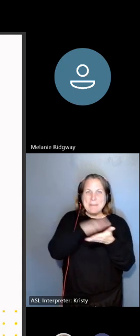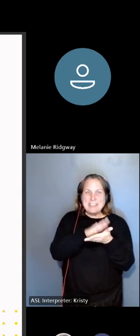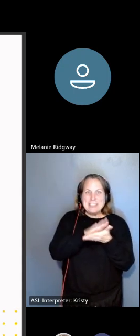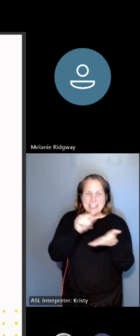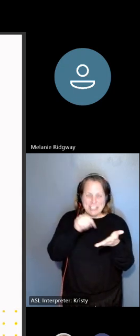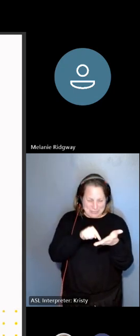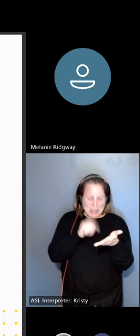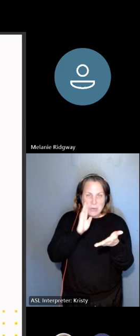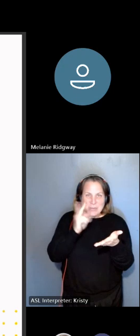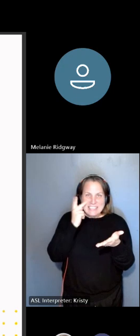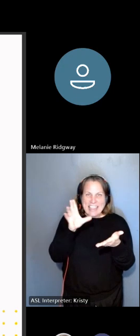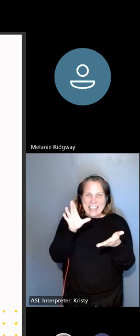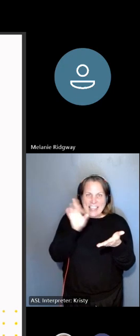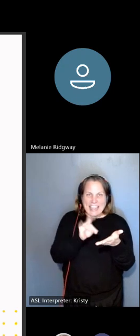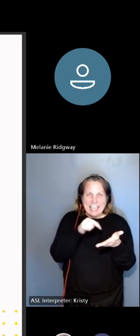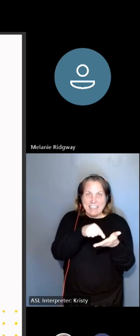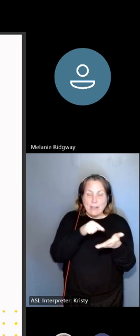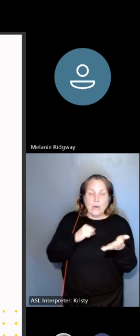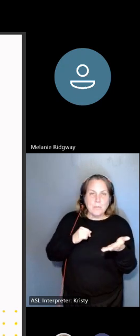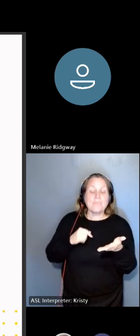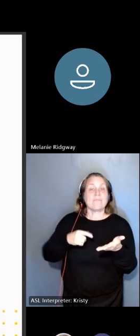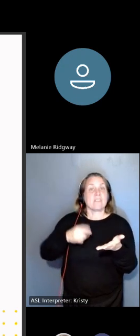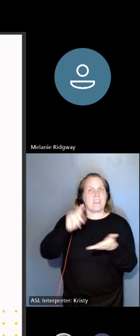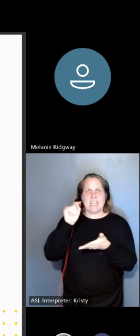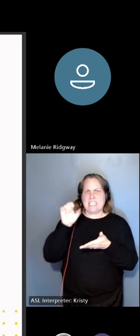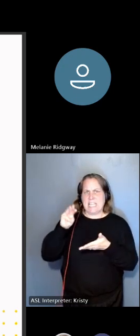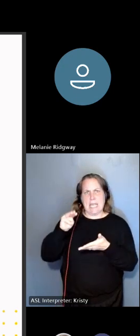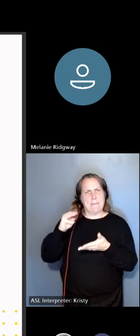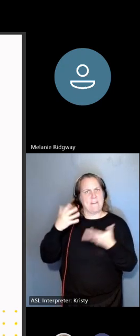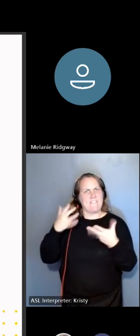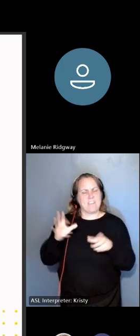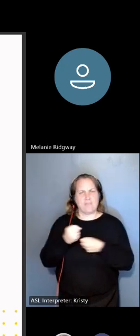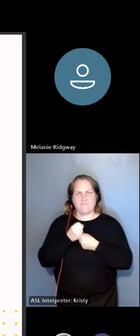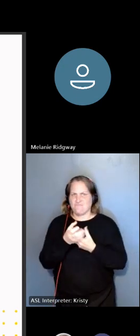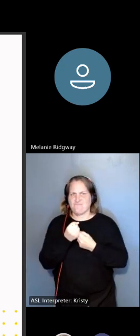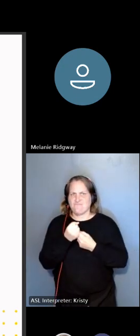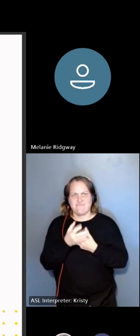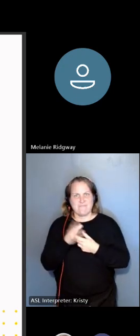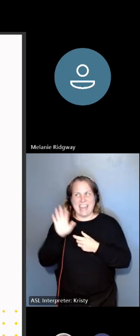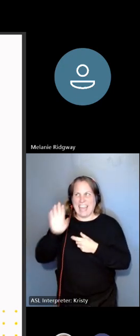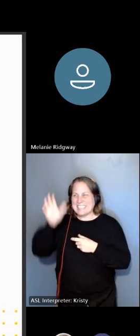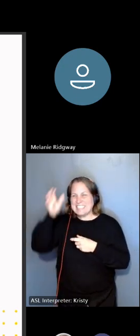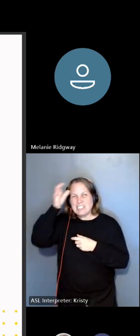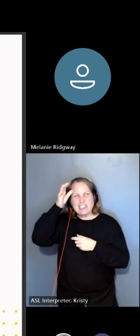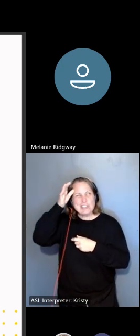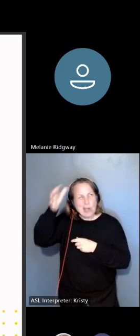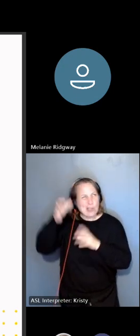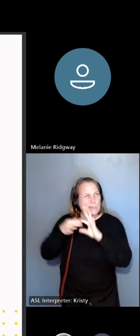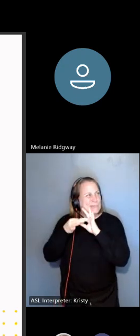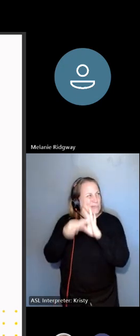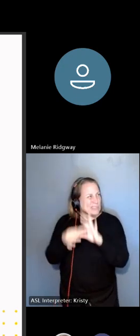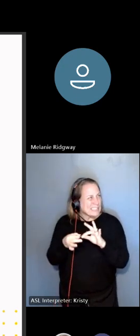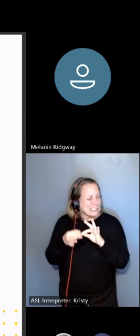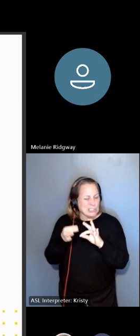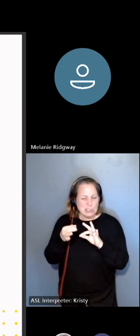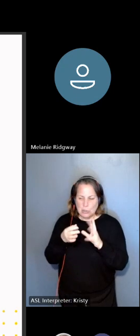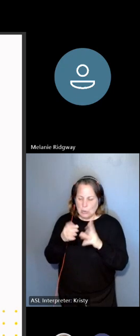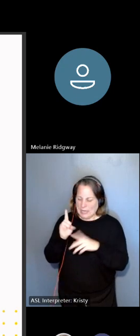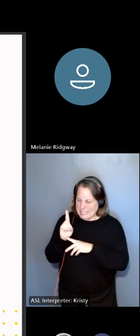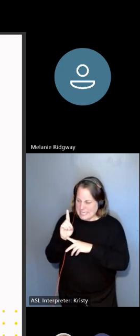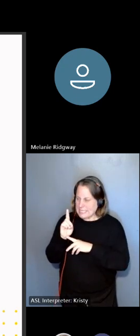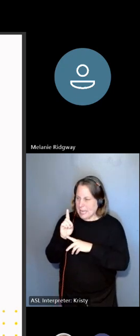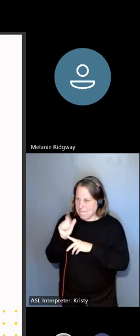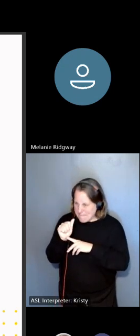very candid account of how he came up with the concept of a